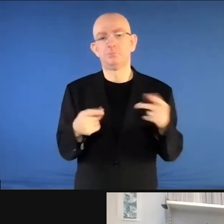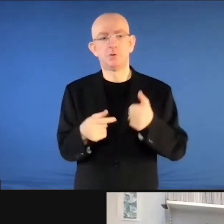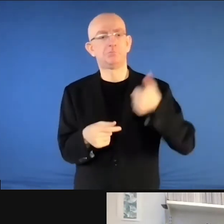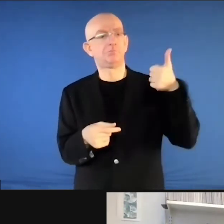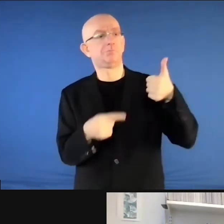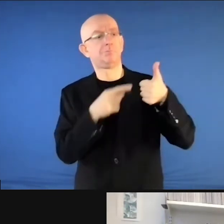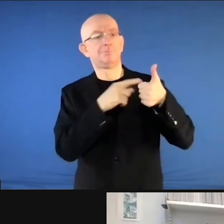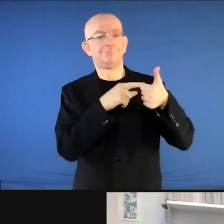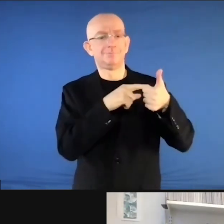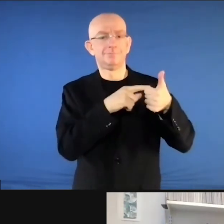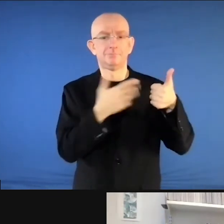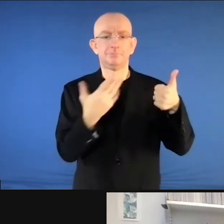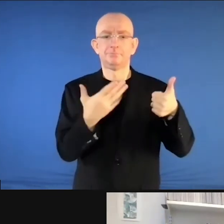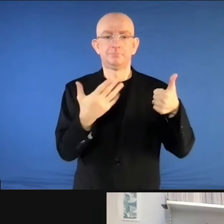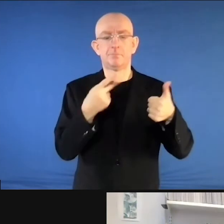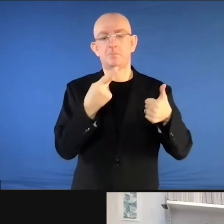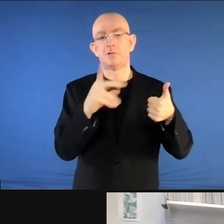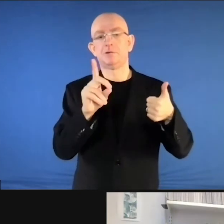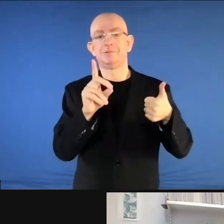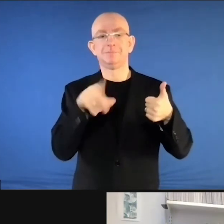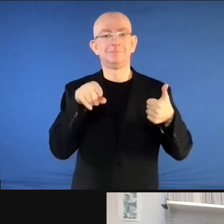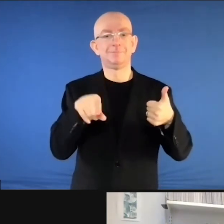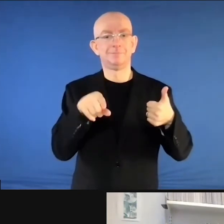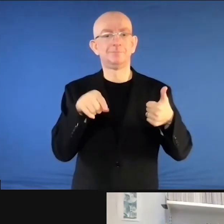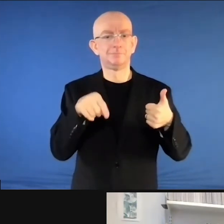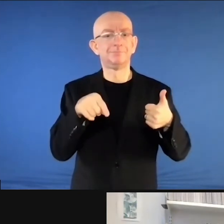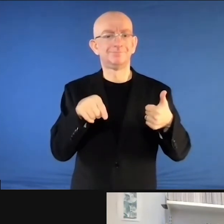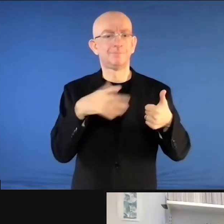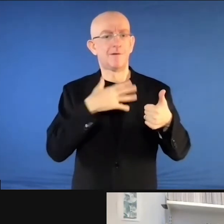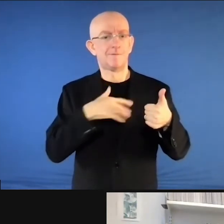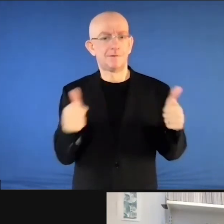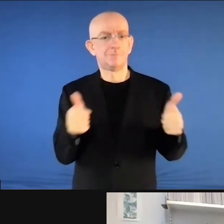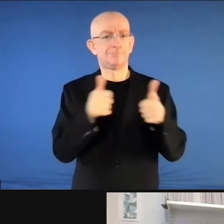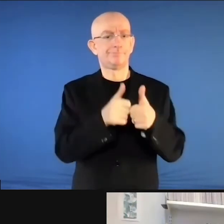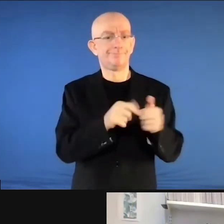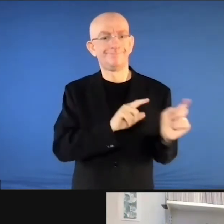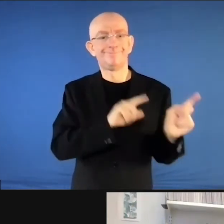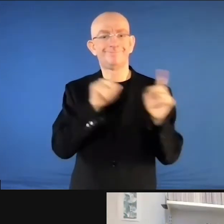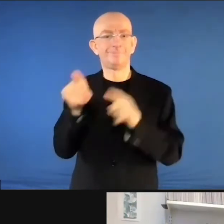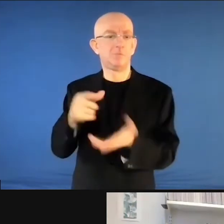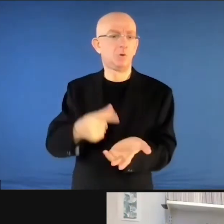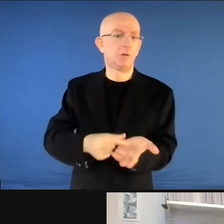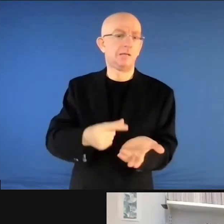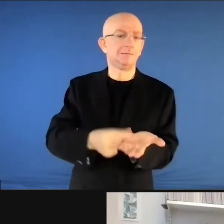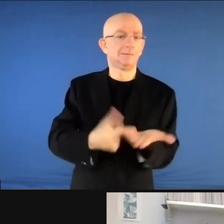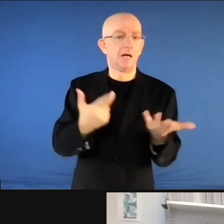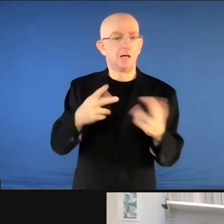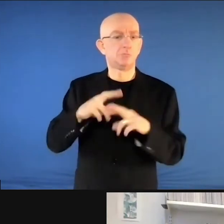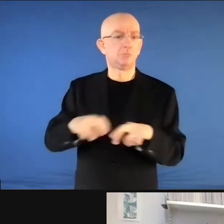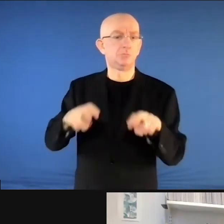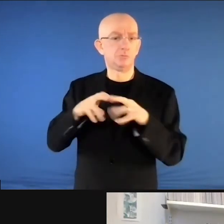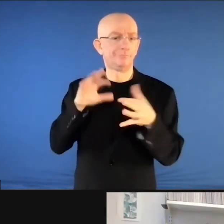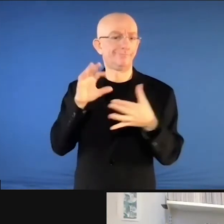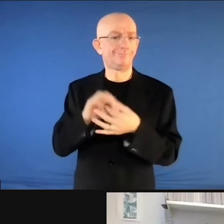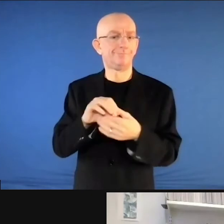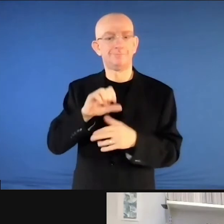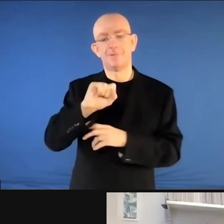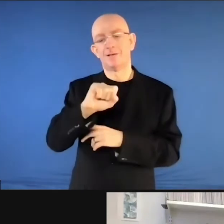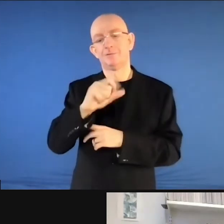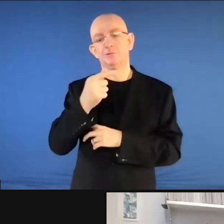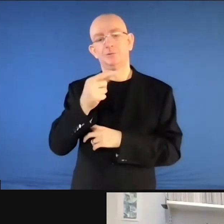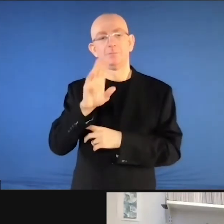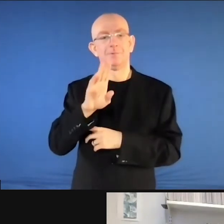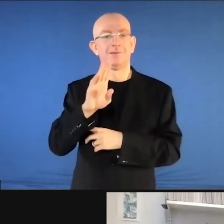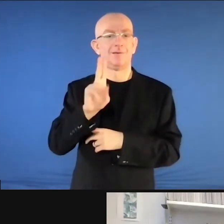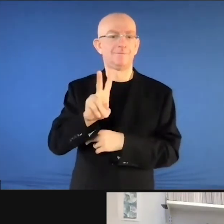of displacement. Is there a specific training course that you would send them for, specific reading material? Would you have them do mock